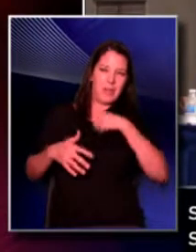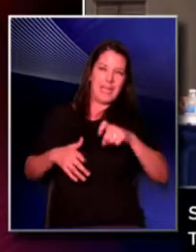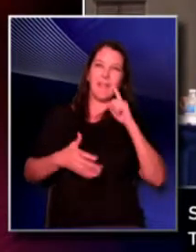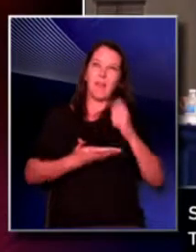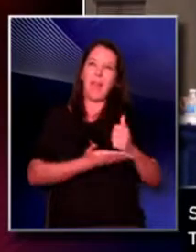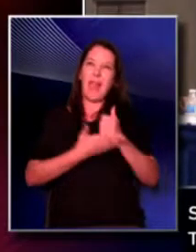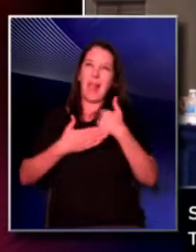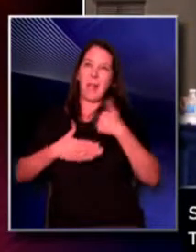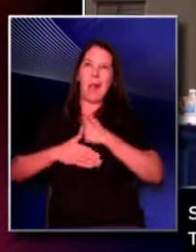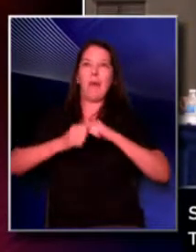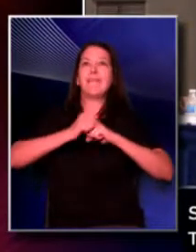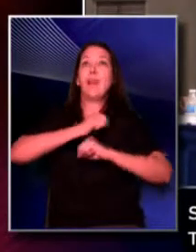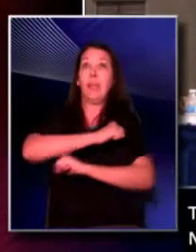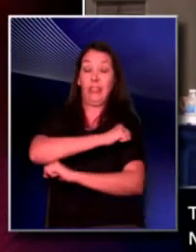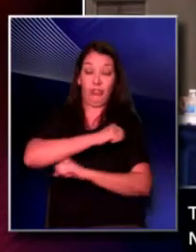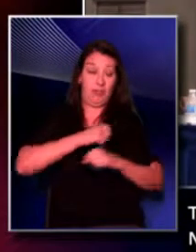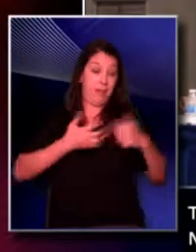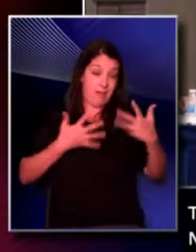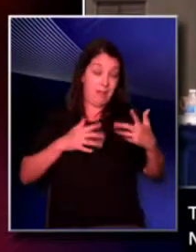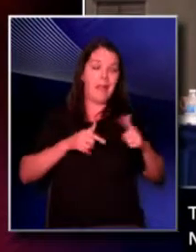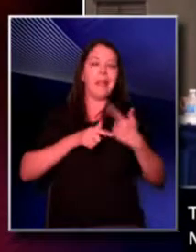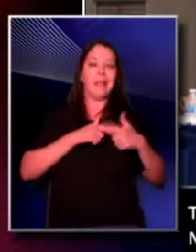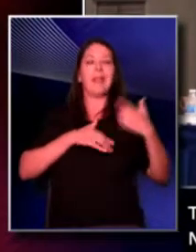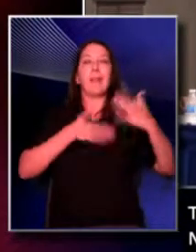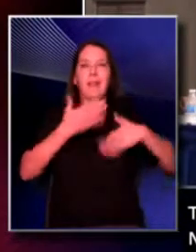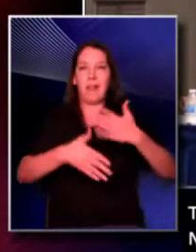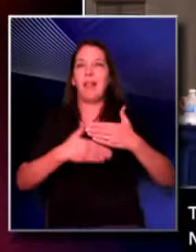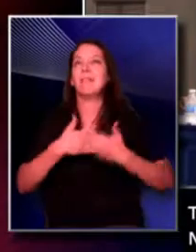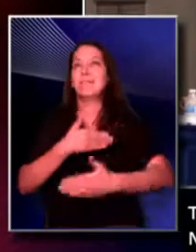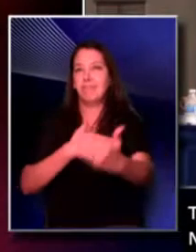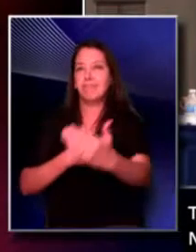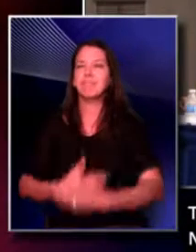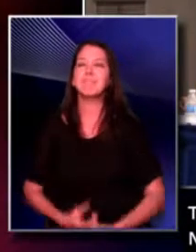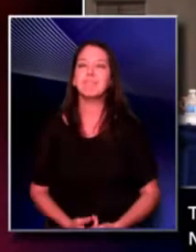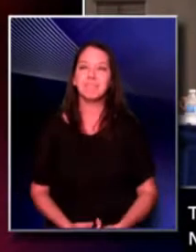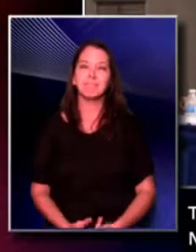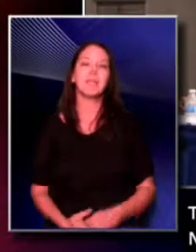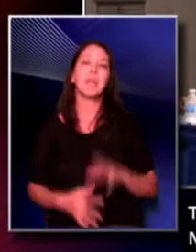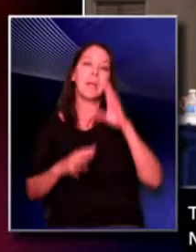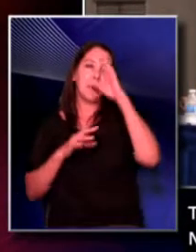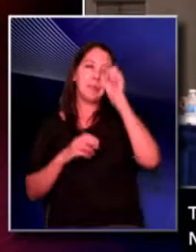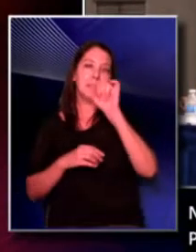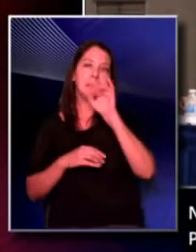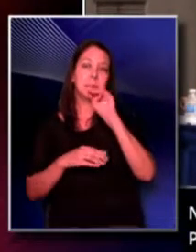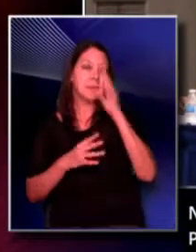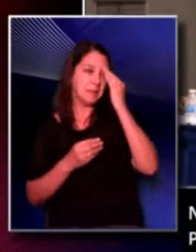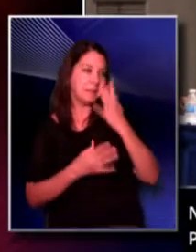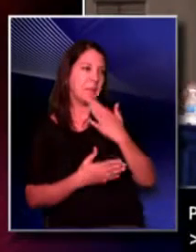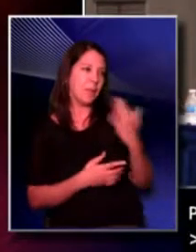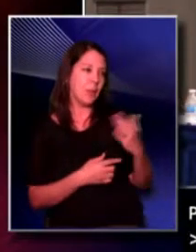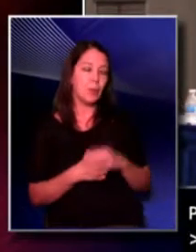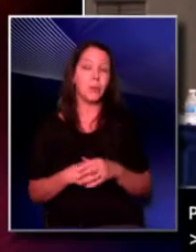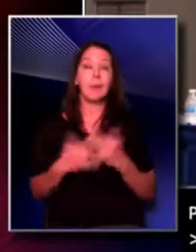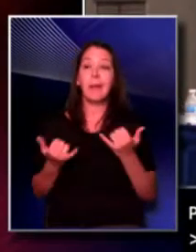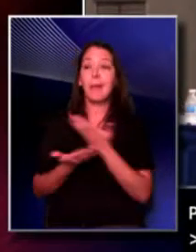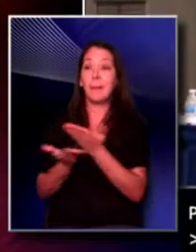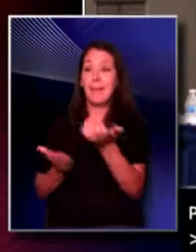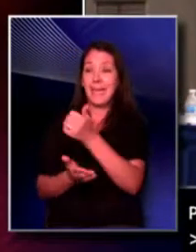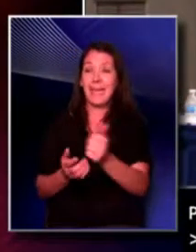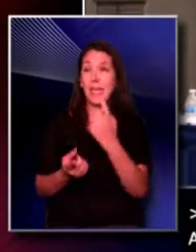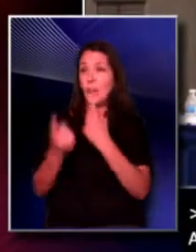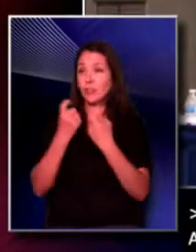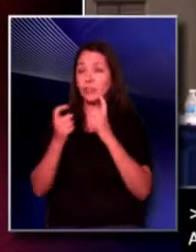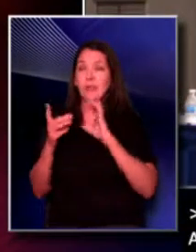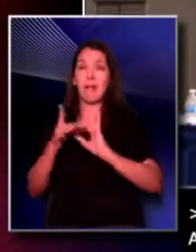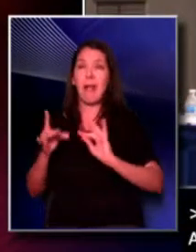need to have in place. Okay, thank you. Any questions or comments for